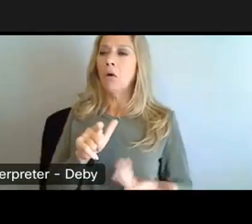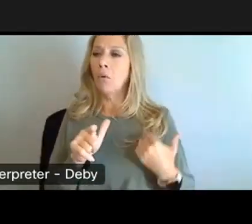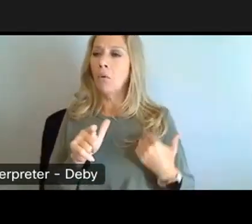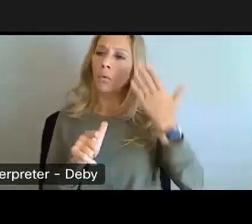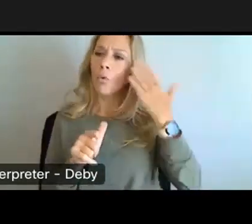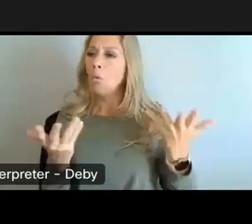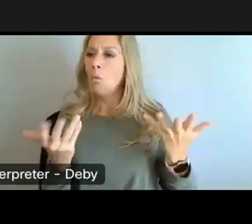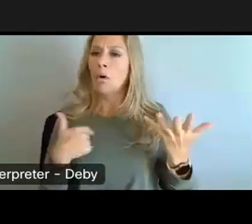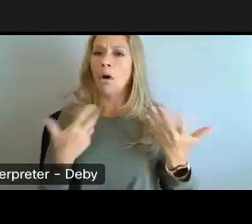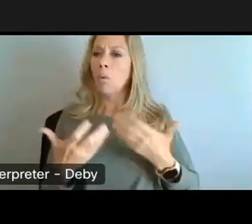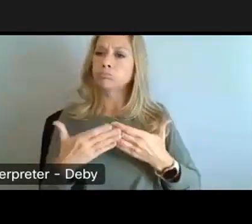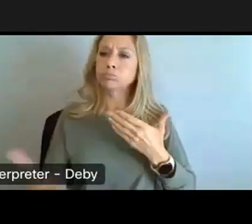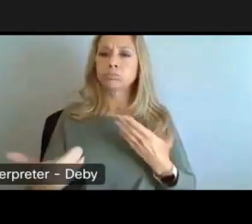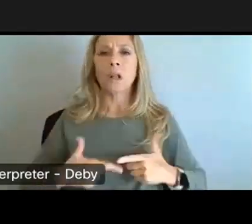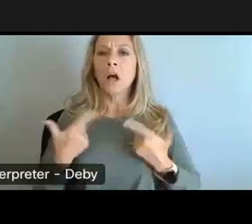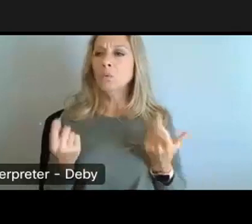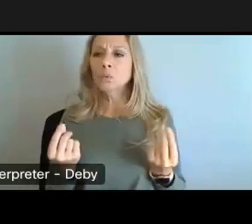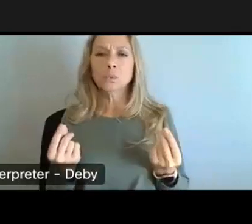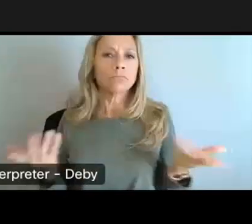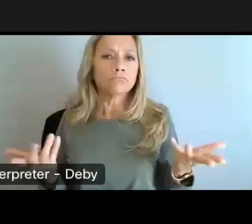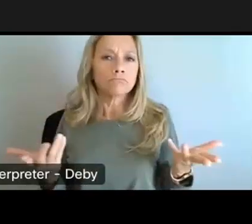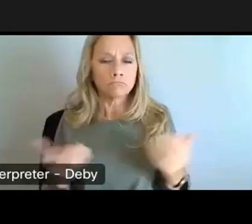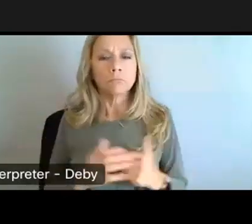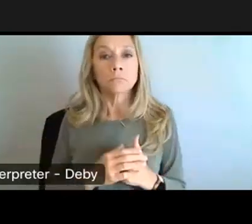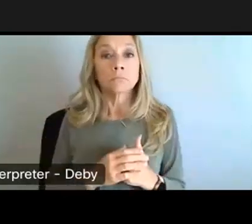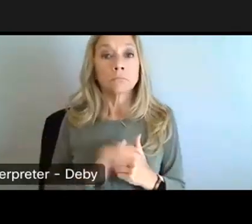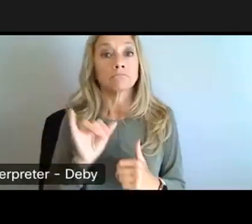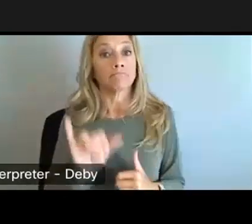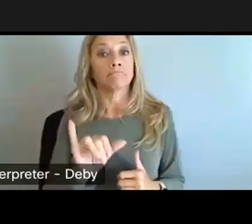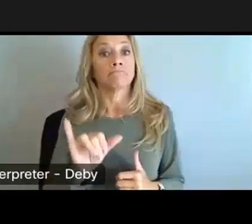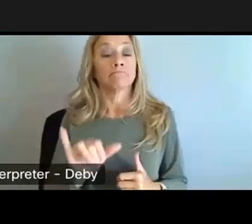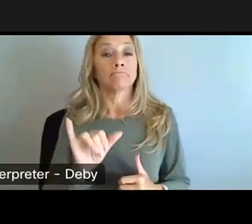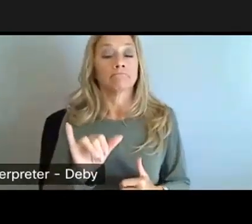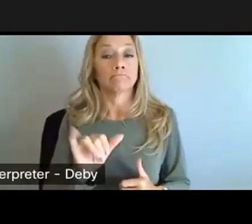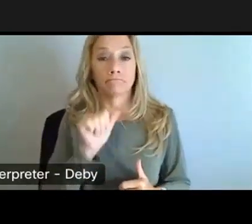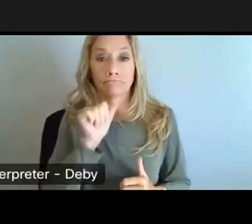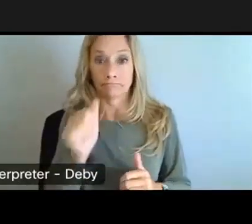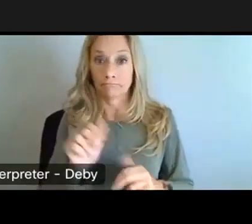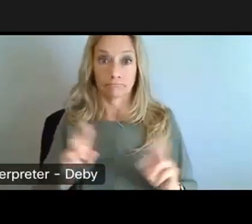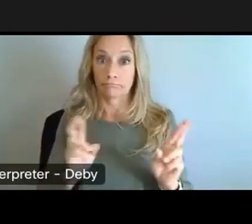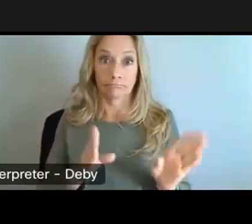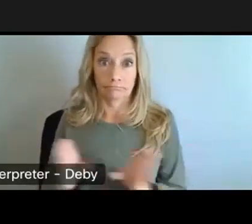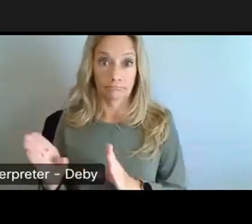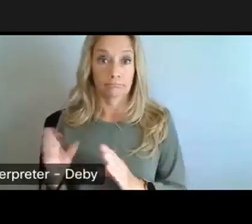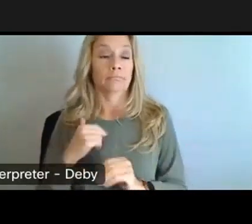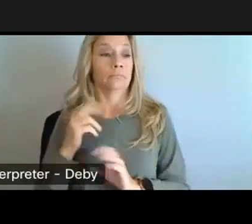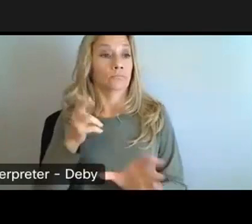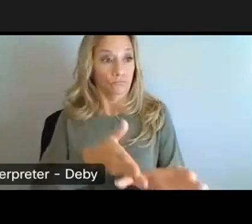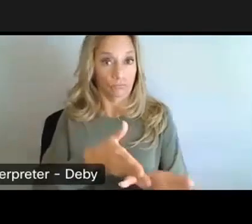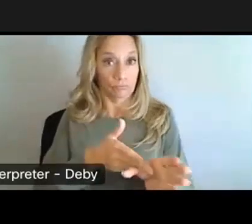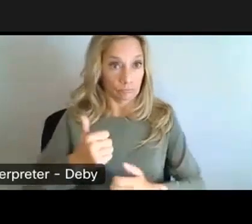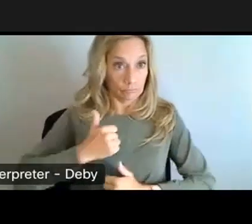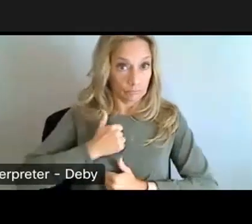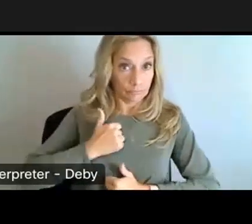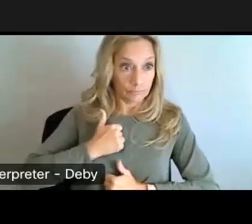direction I want to take my life. What I wasn't prepared for is once I got in the military, how